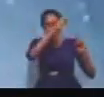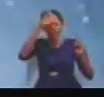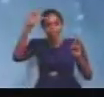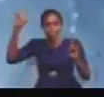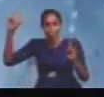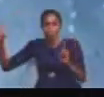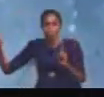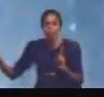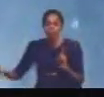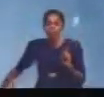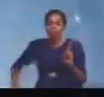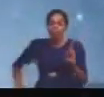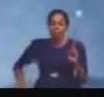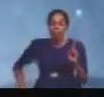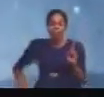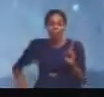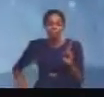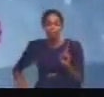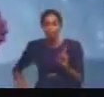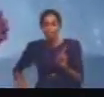presence,